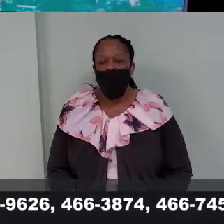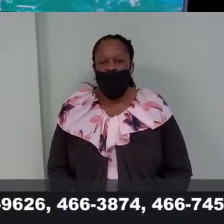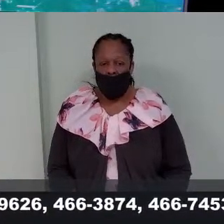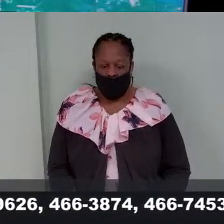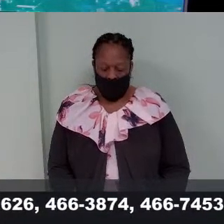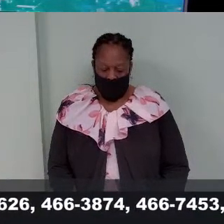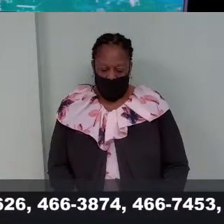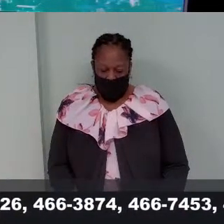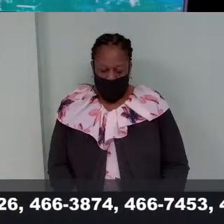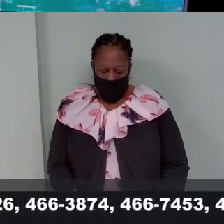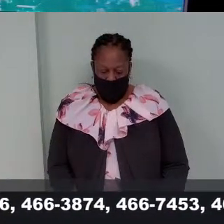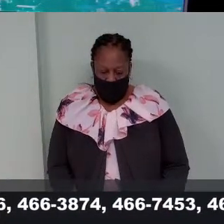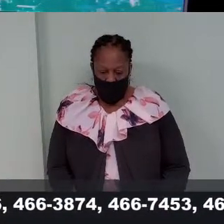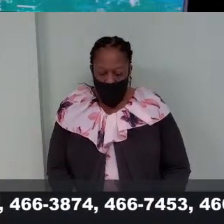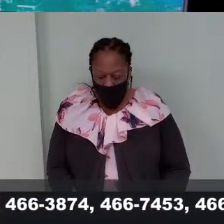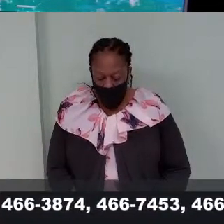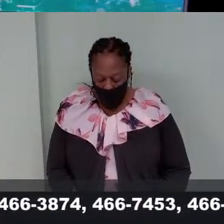Mr. Williams.